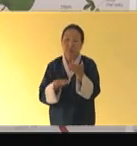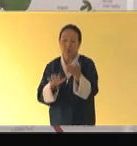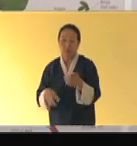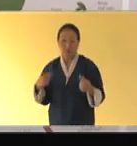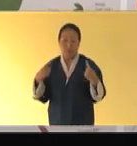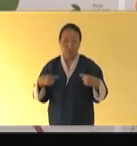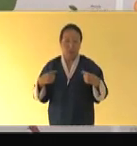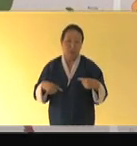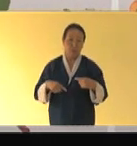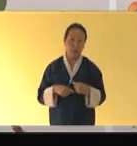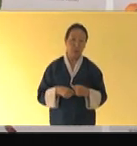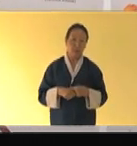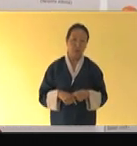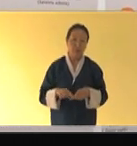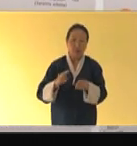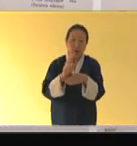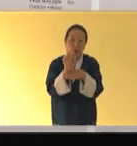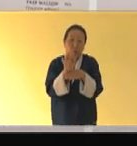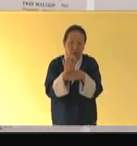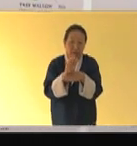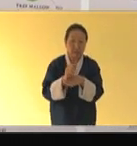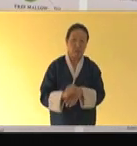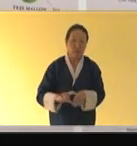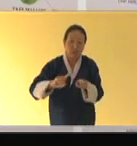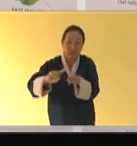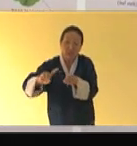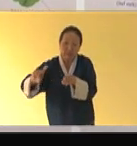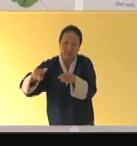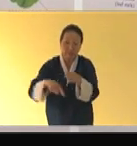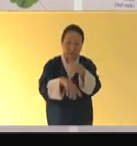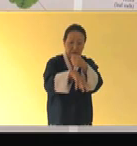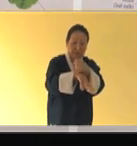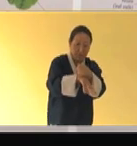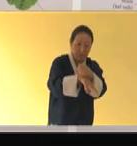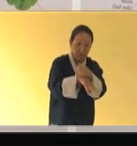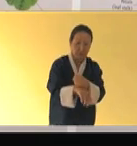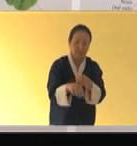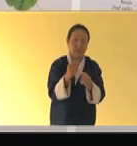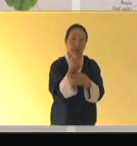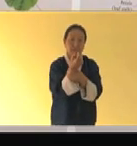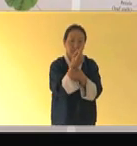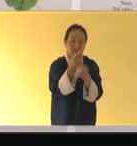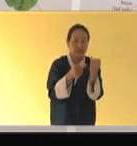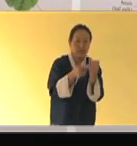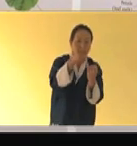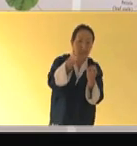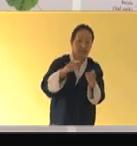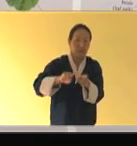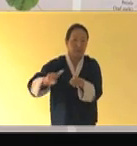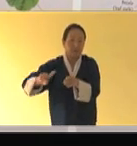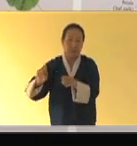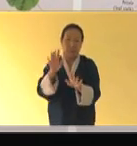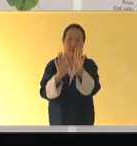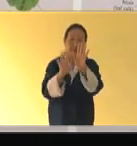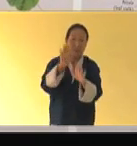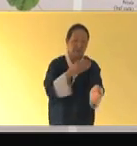and tourists that identification of the plants are based on the different parts and different sizes, different shapes of the roots,